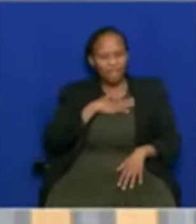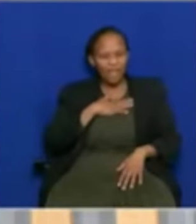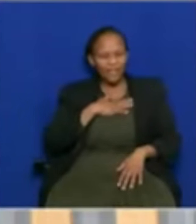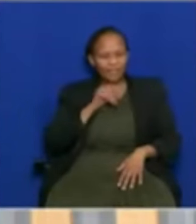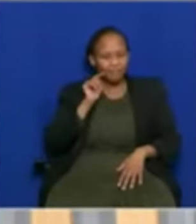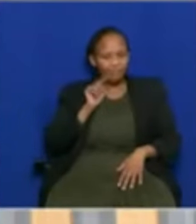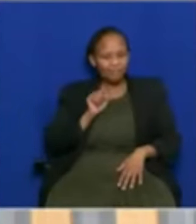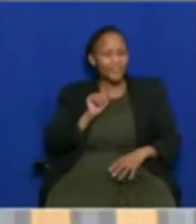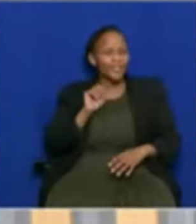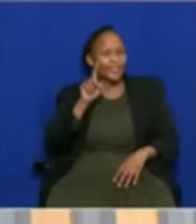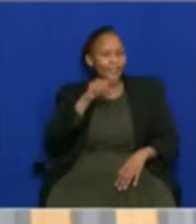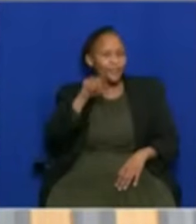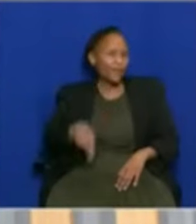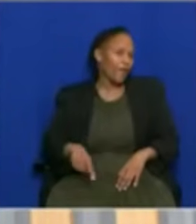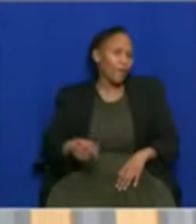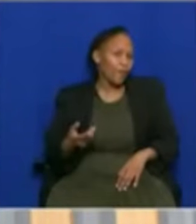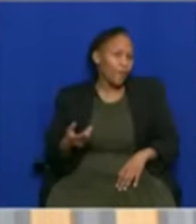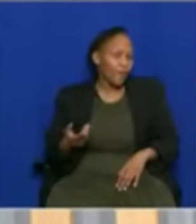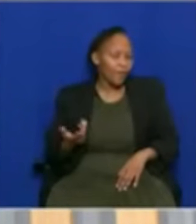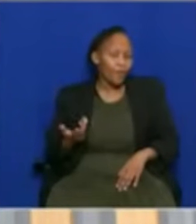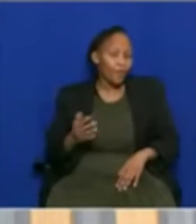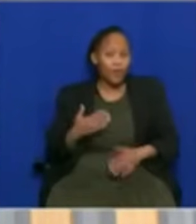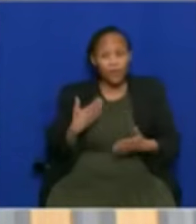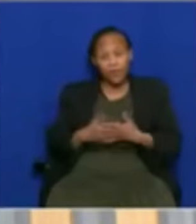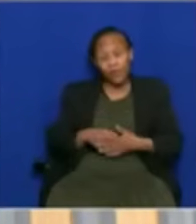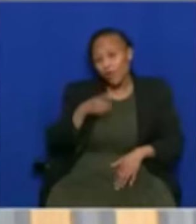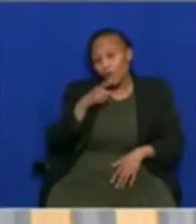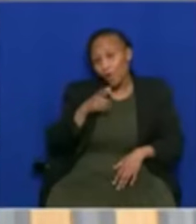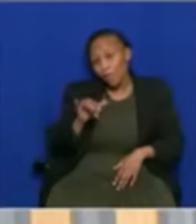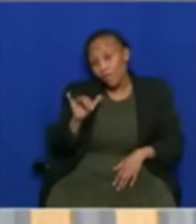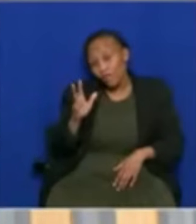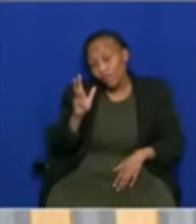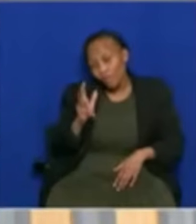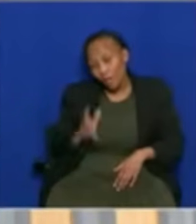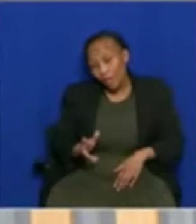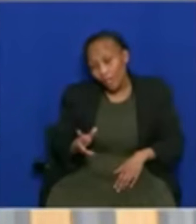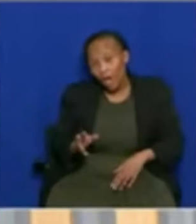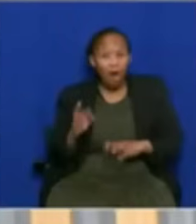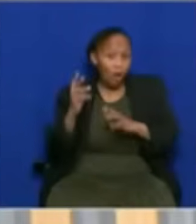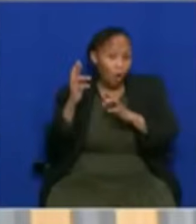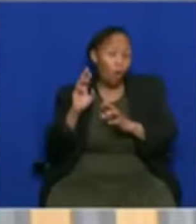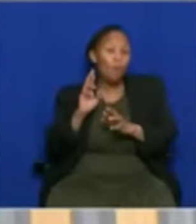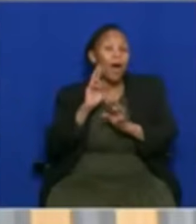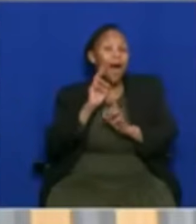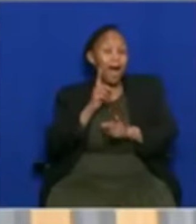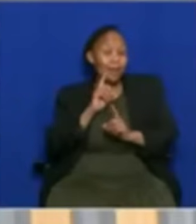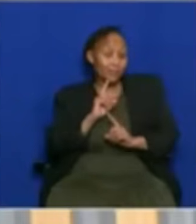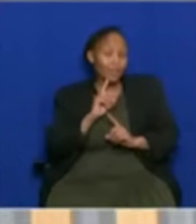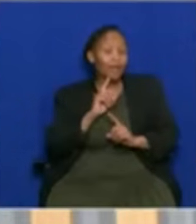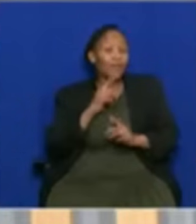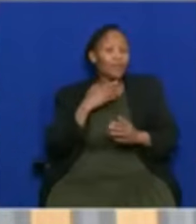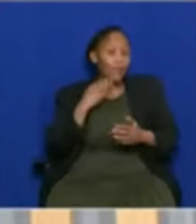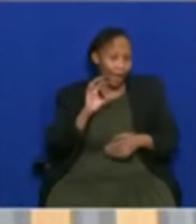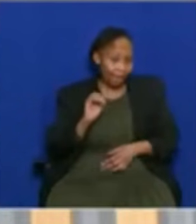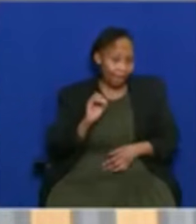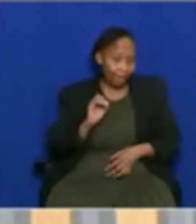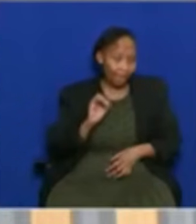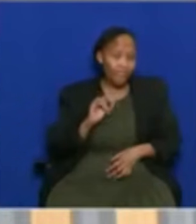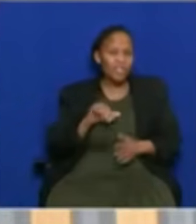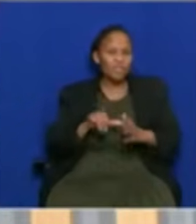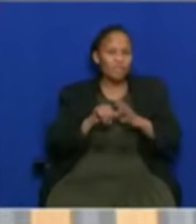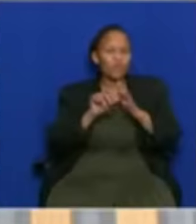You can comment if you want. I hope you have an answer for my question, because I think it's an important question. It's about your understanding of the mandate